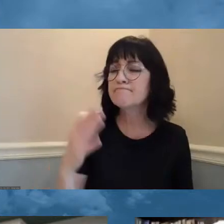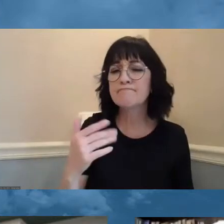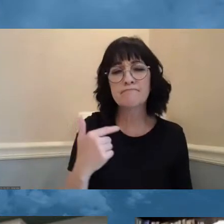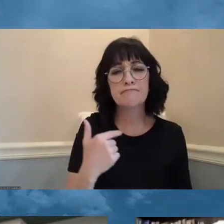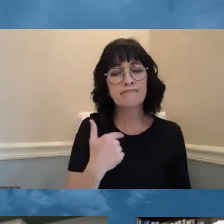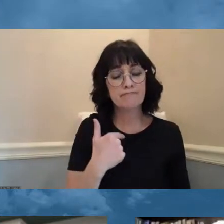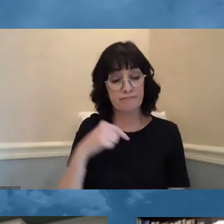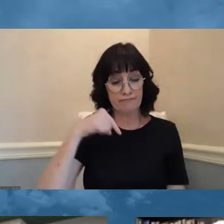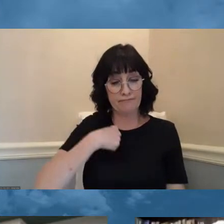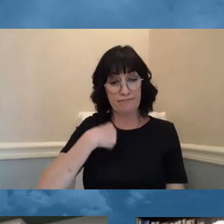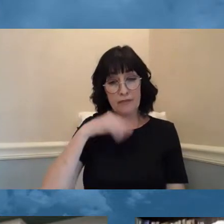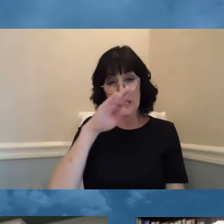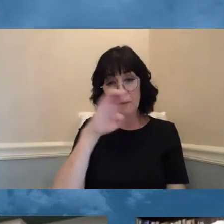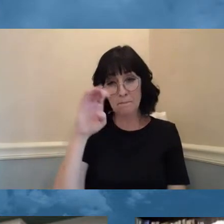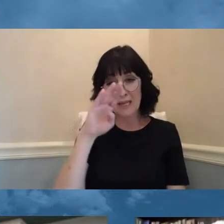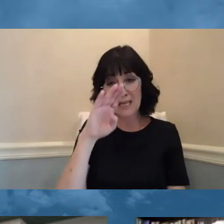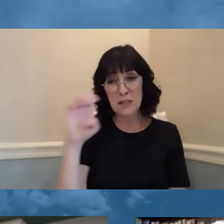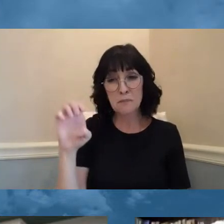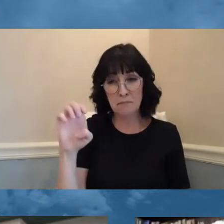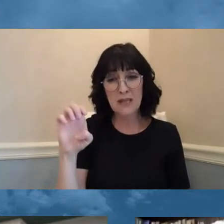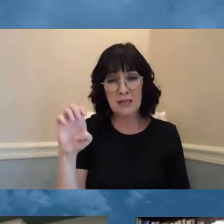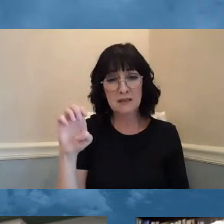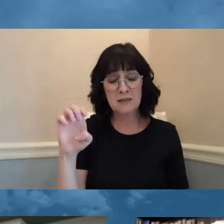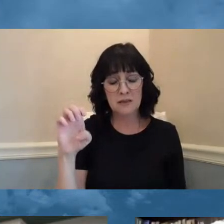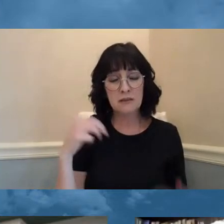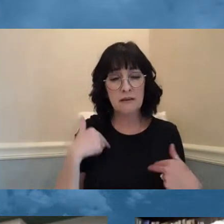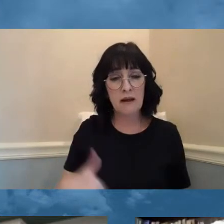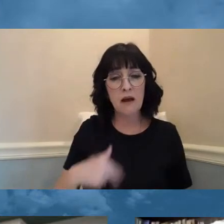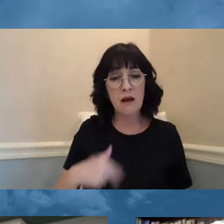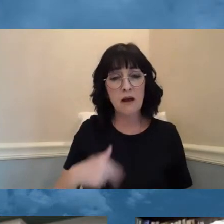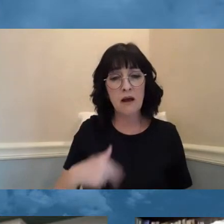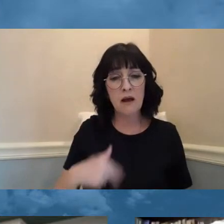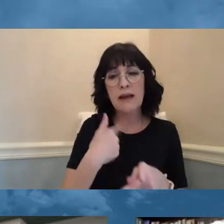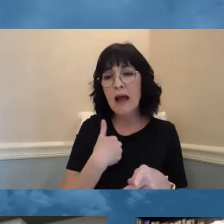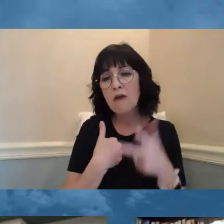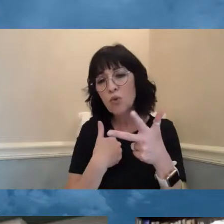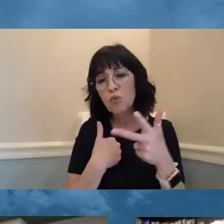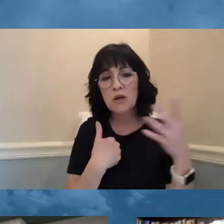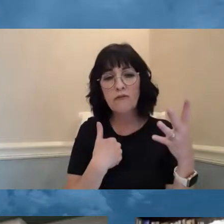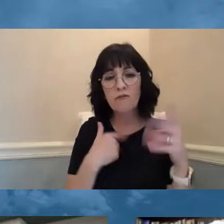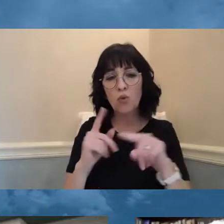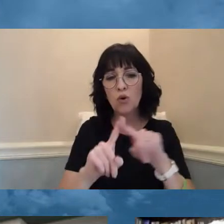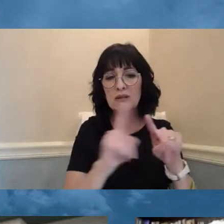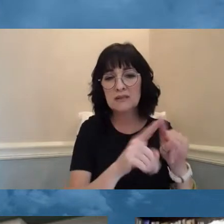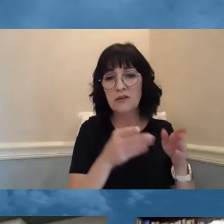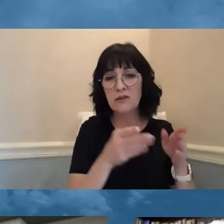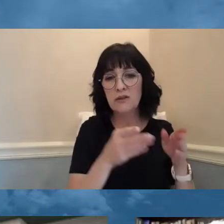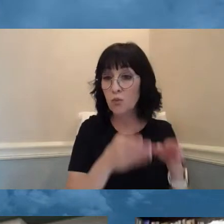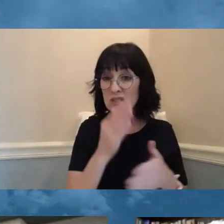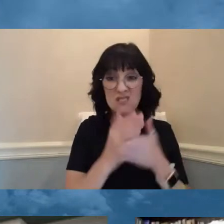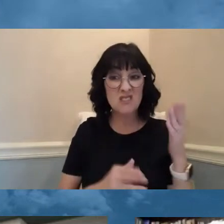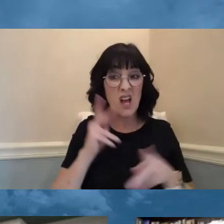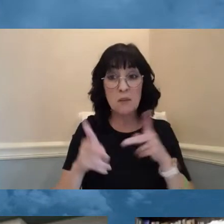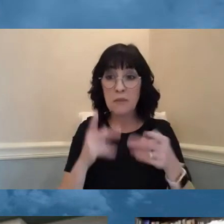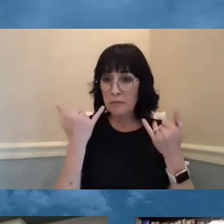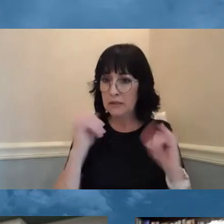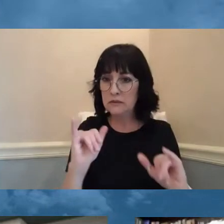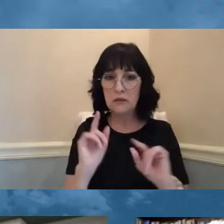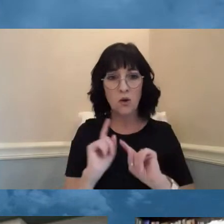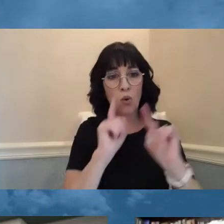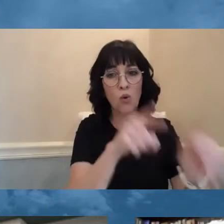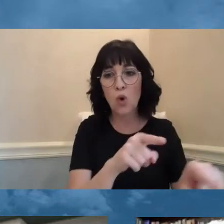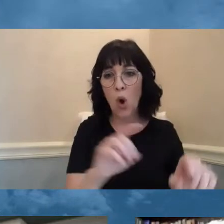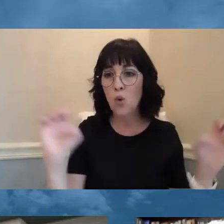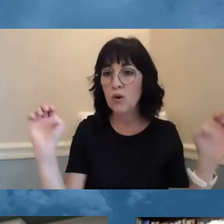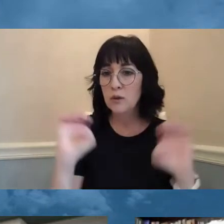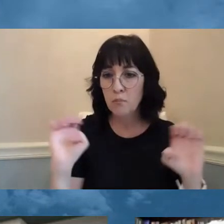work to do this as a community health system. Number 1, of course, people still go to the emergency room, people still come to the clinics, and every